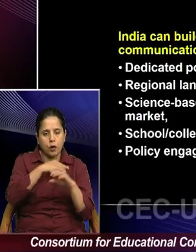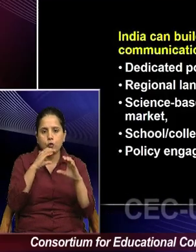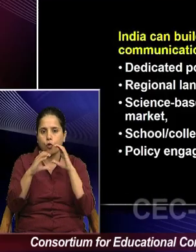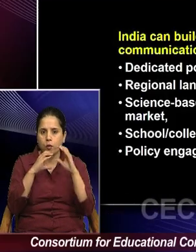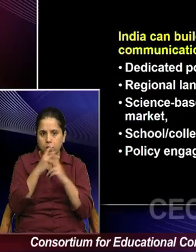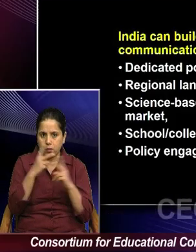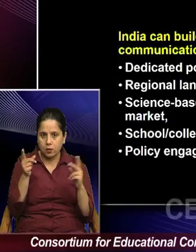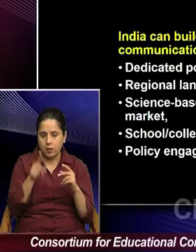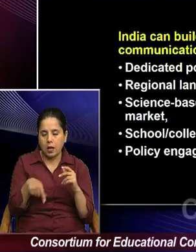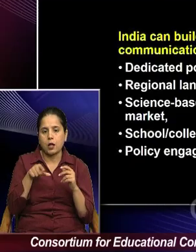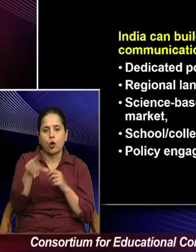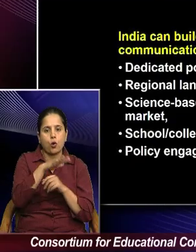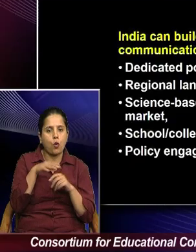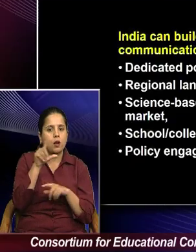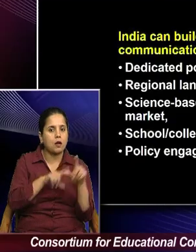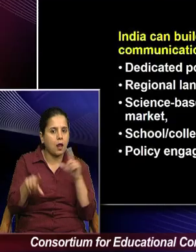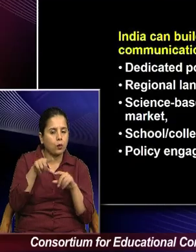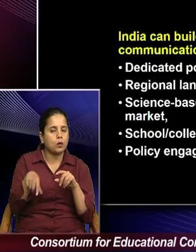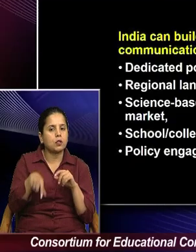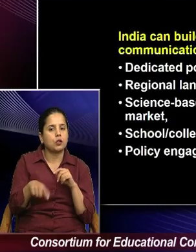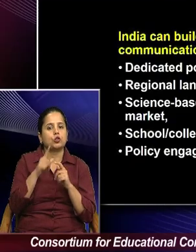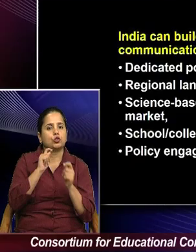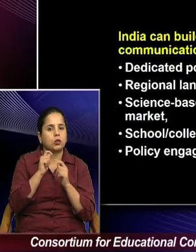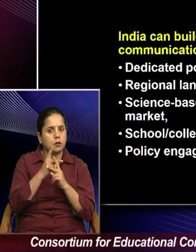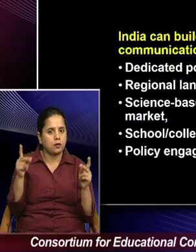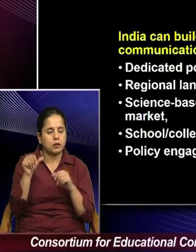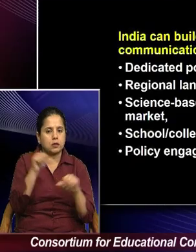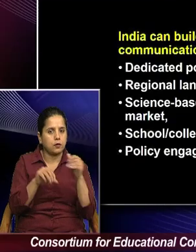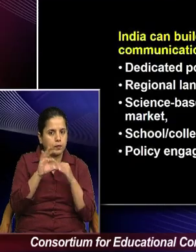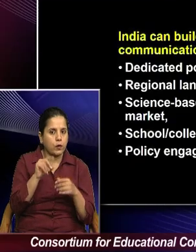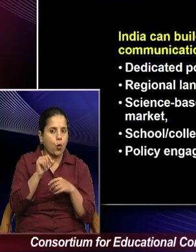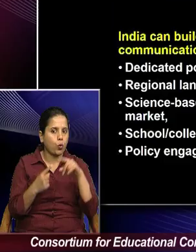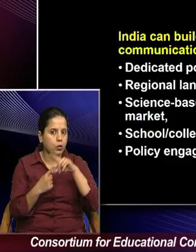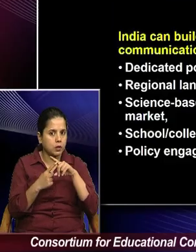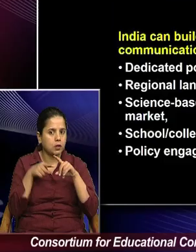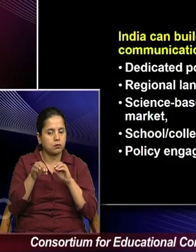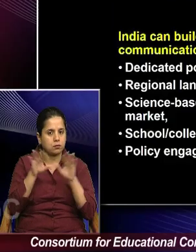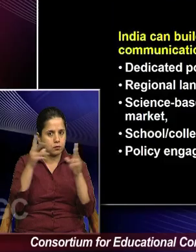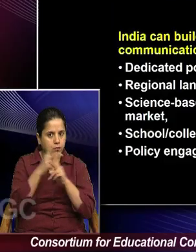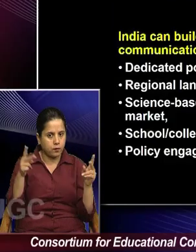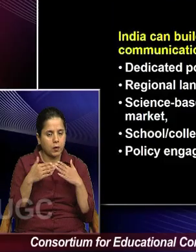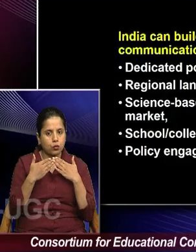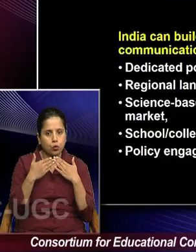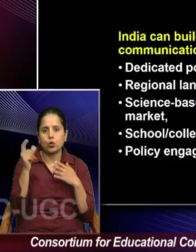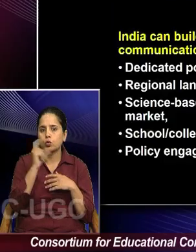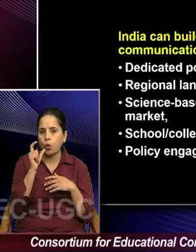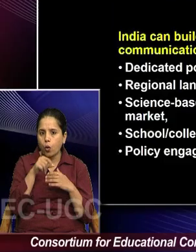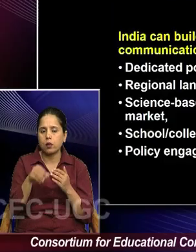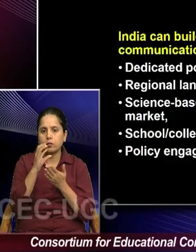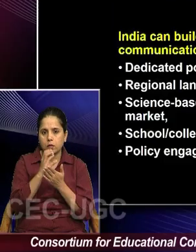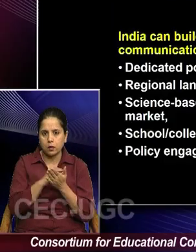communication, regional language journalism, science-based OTT documentary market, school college